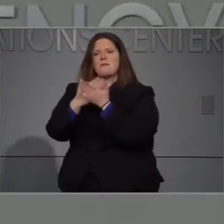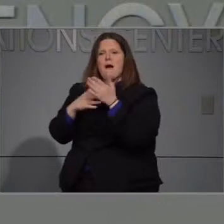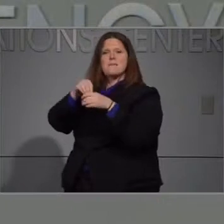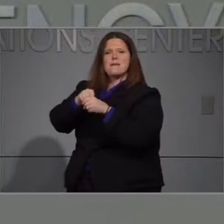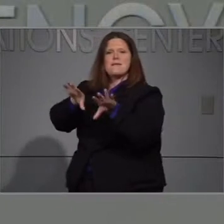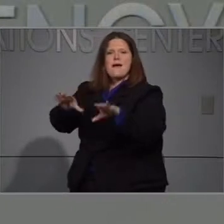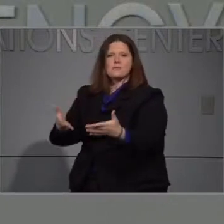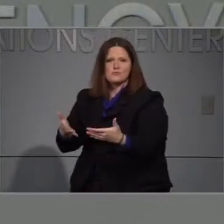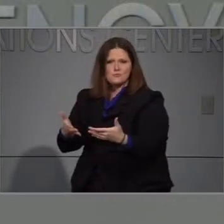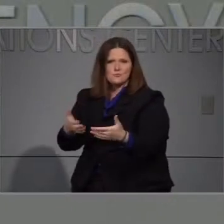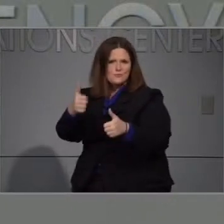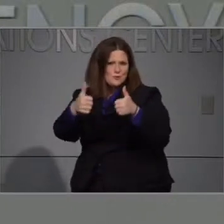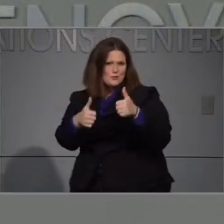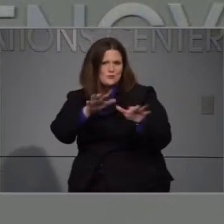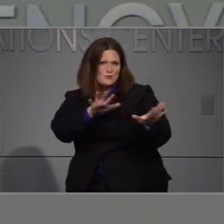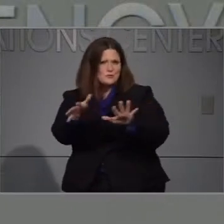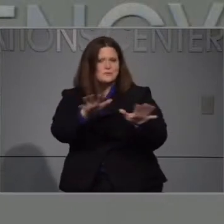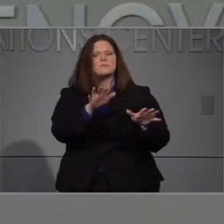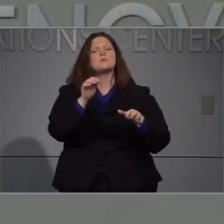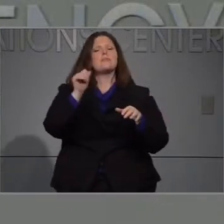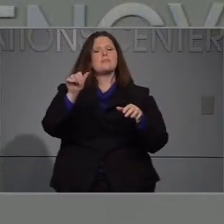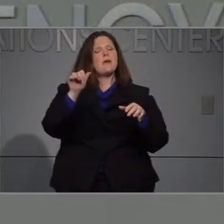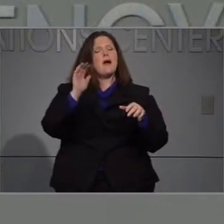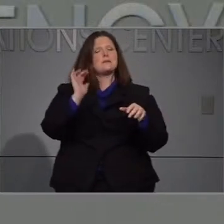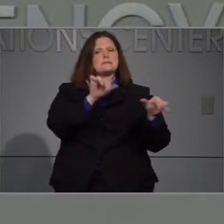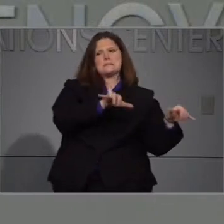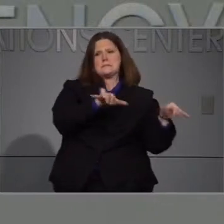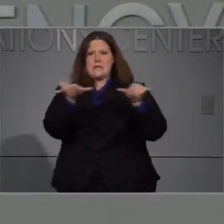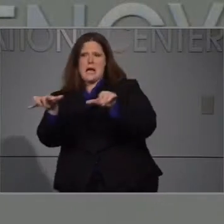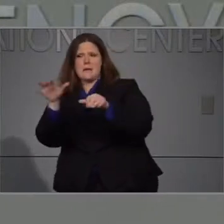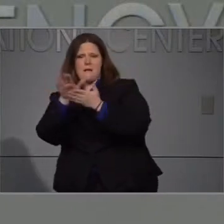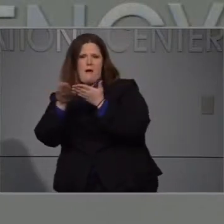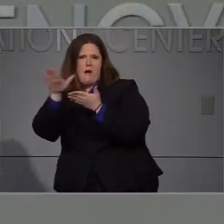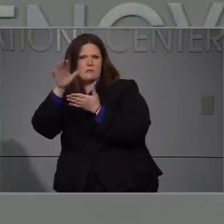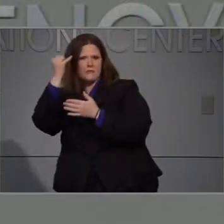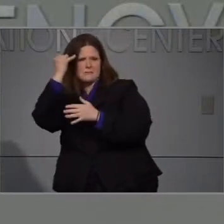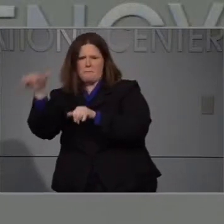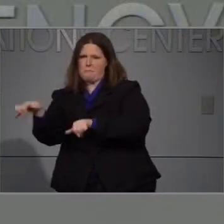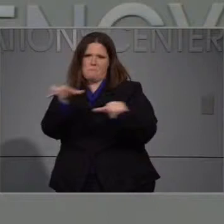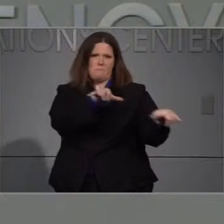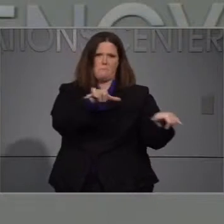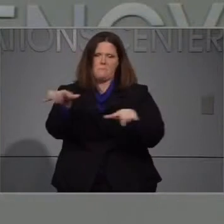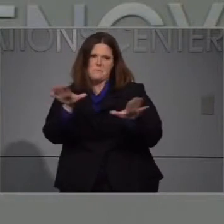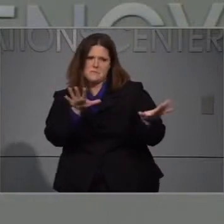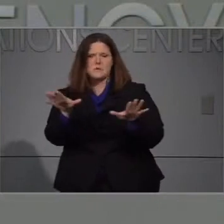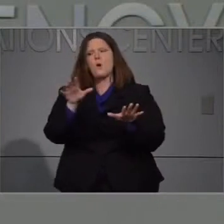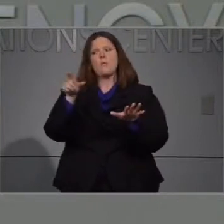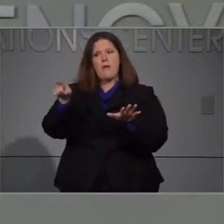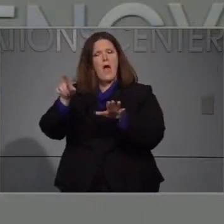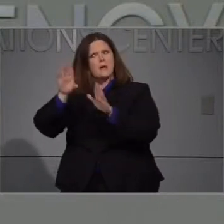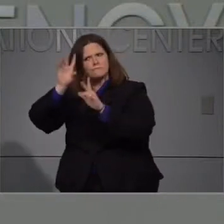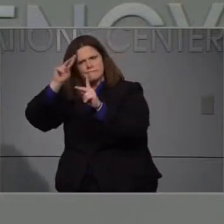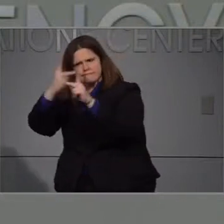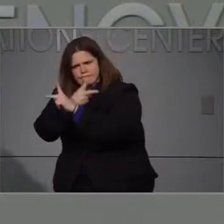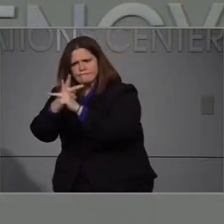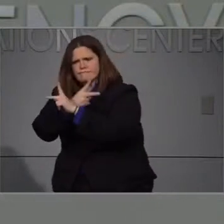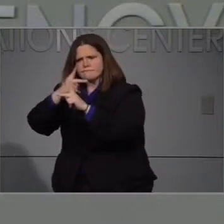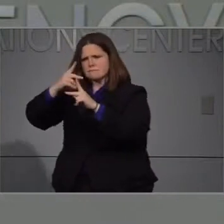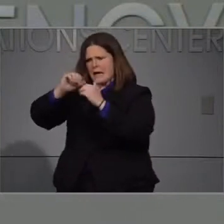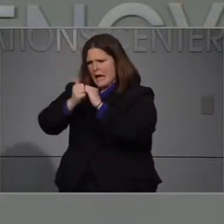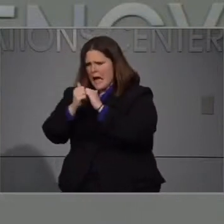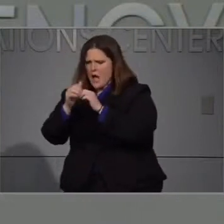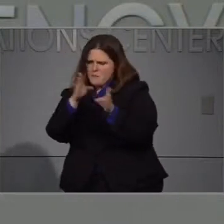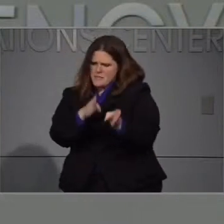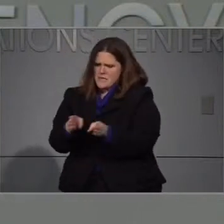K-12. And similarly, they need to be working hard to get those plans in place. And these are hard decisions on how to